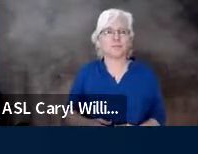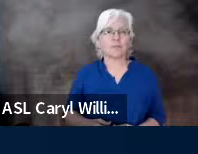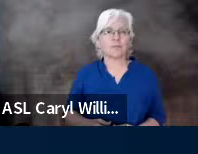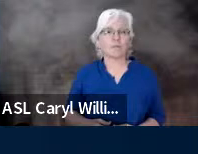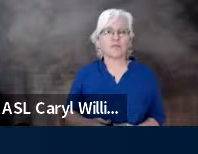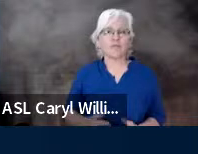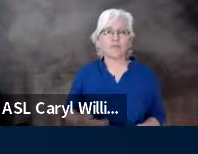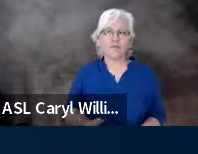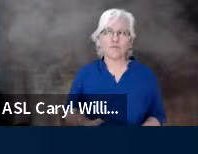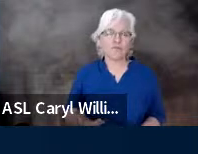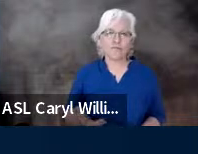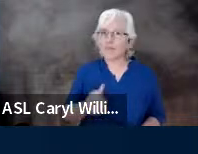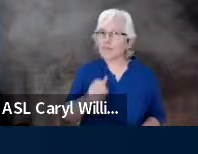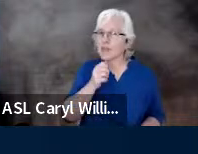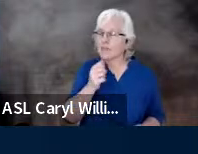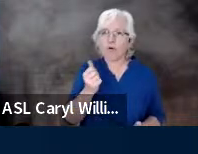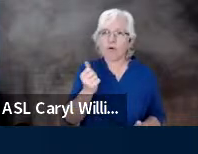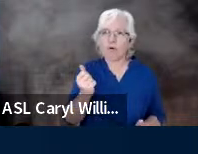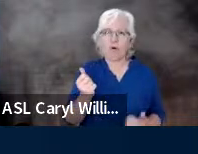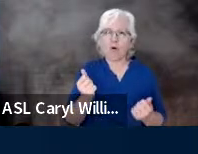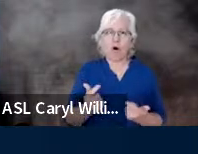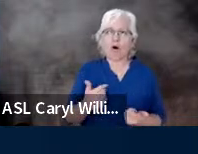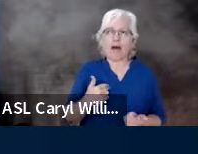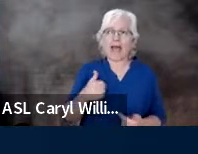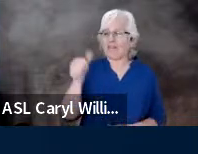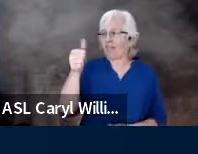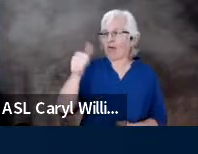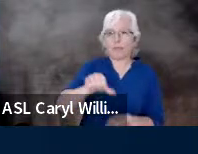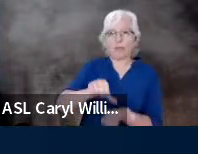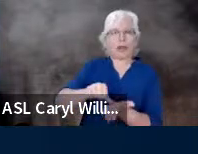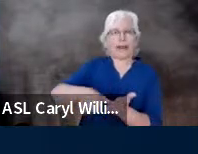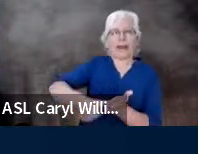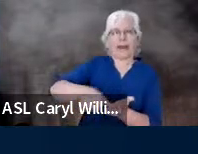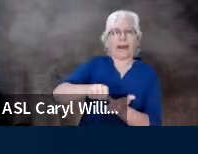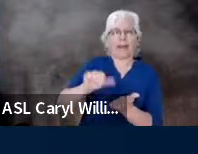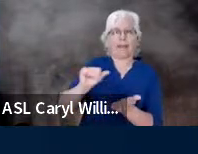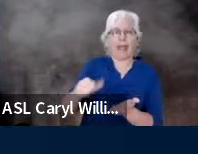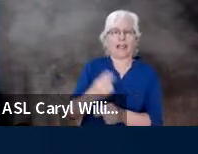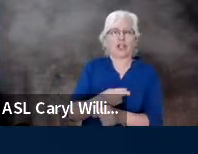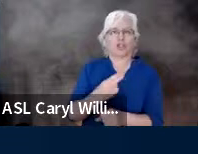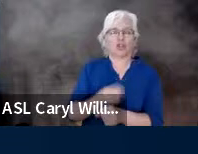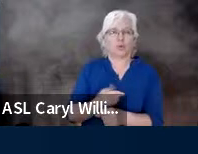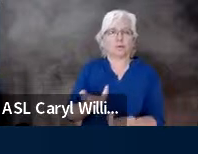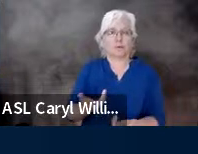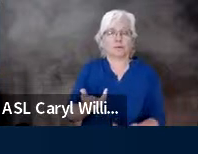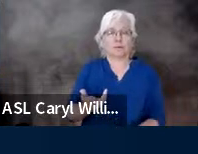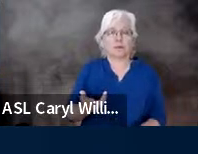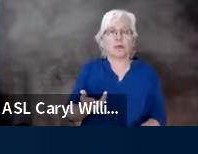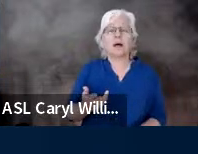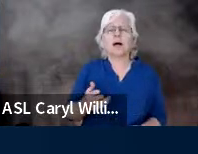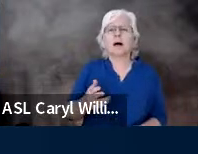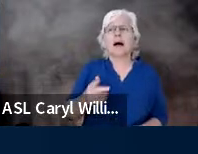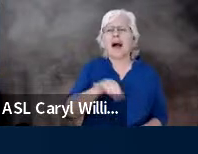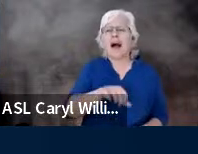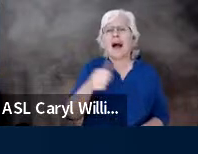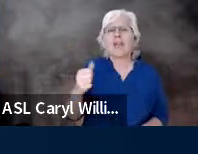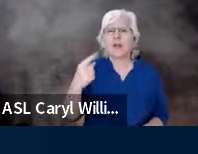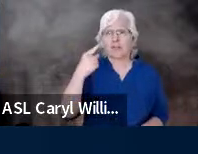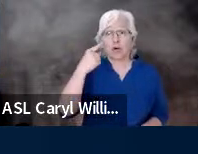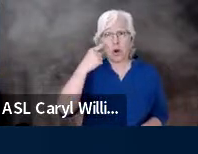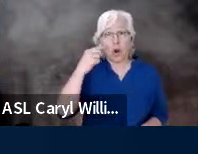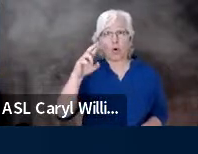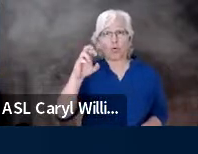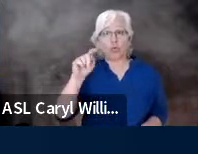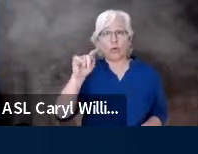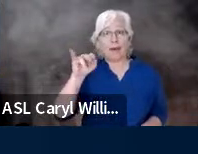not everybody has a thumbprint to give. And retina scanners, very similar.